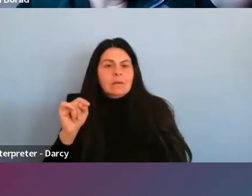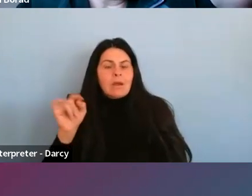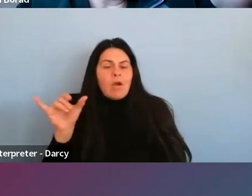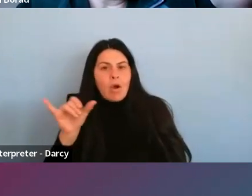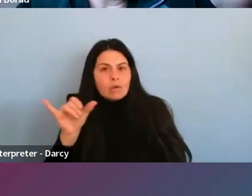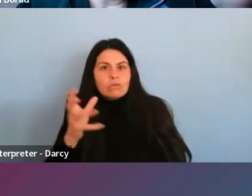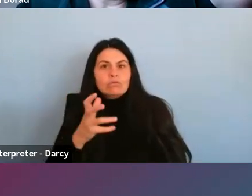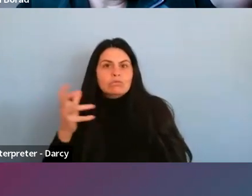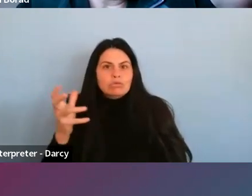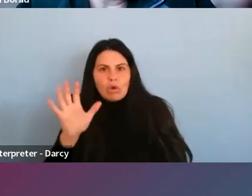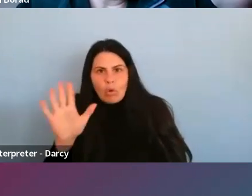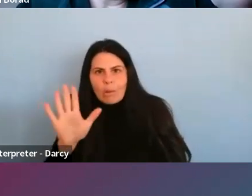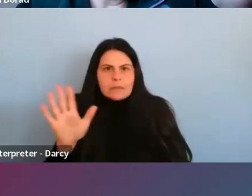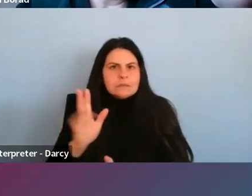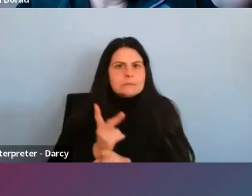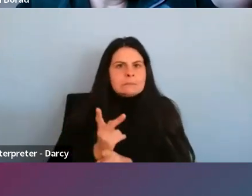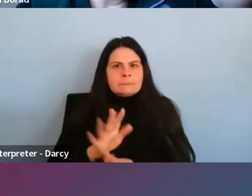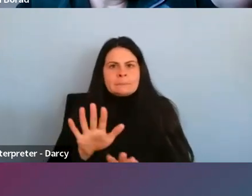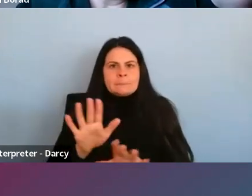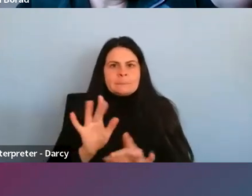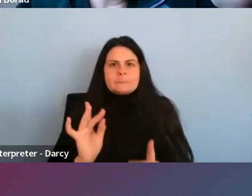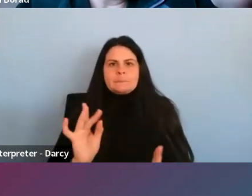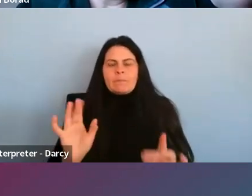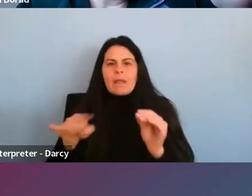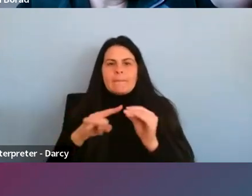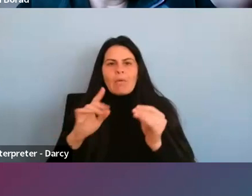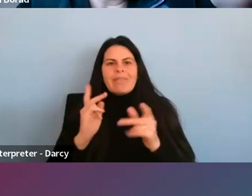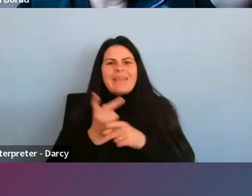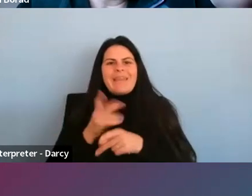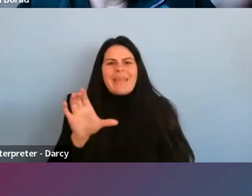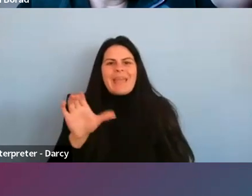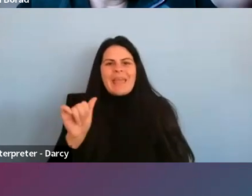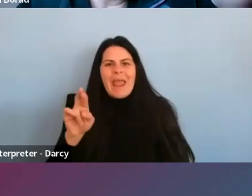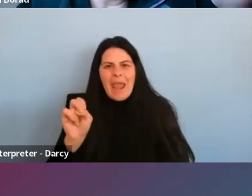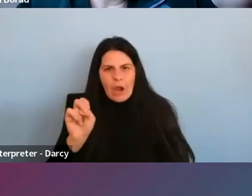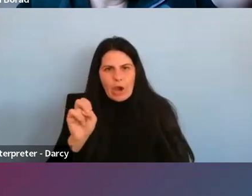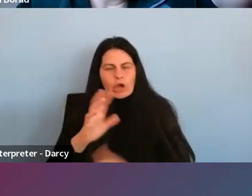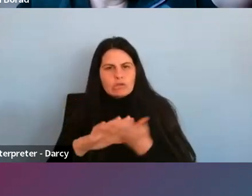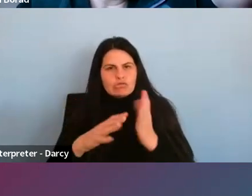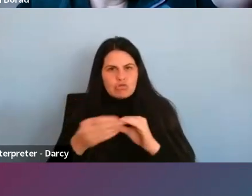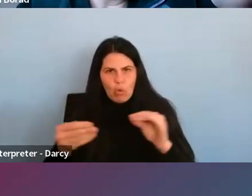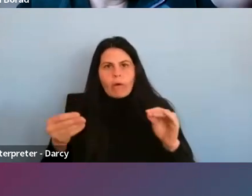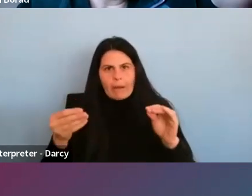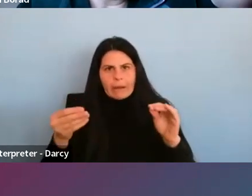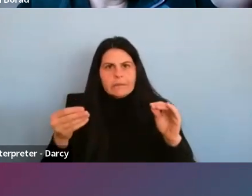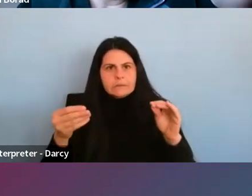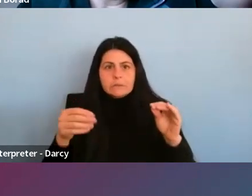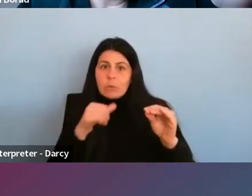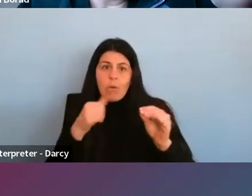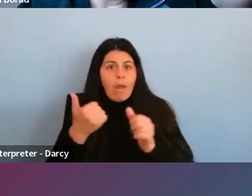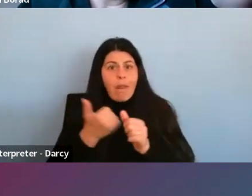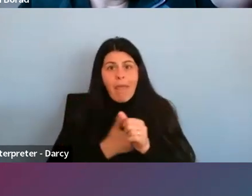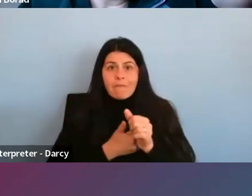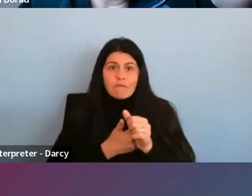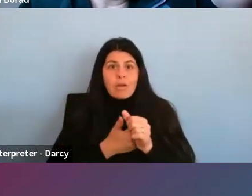there is so much nuance in the care storylines that they're not every single episode always